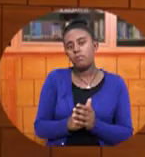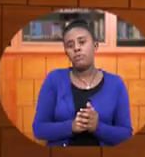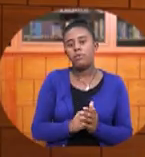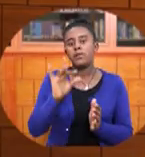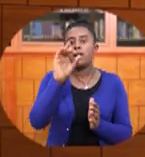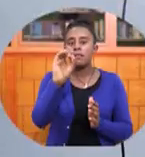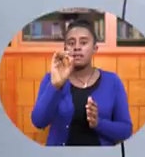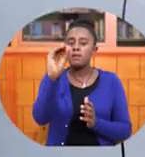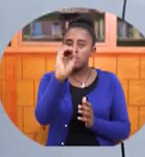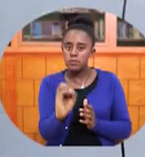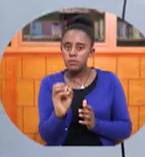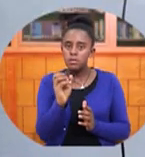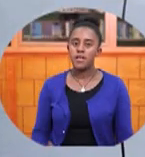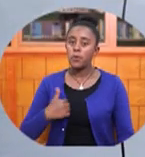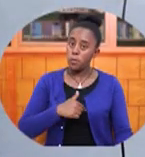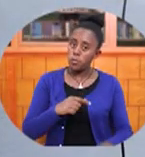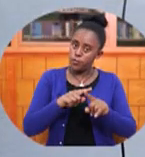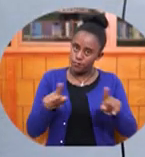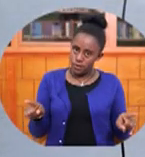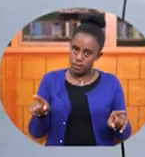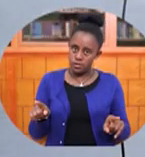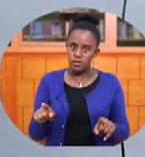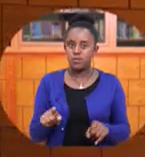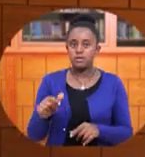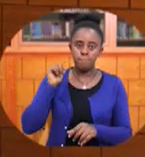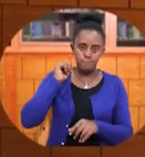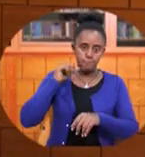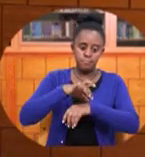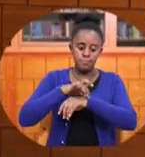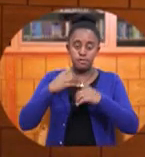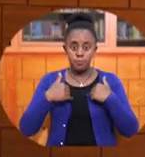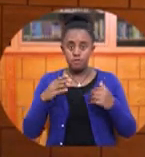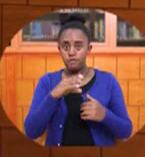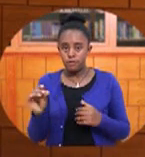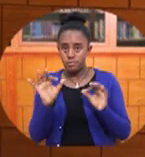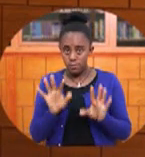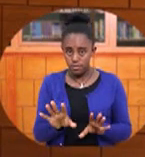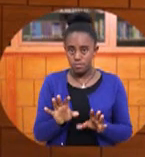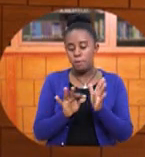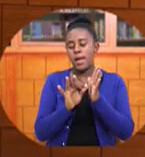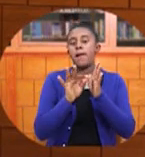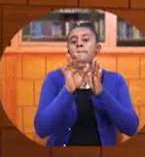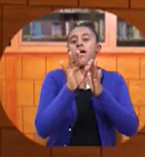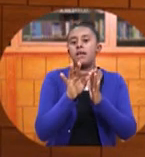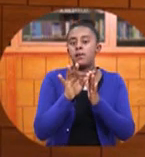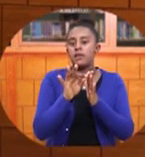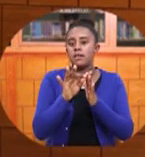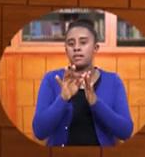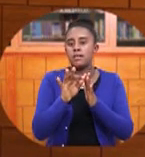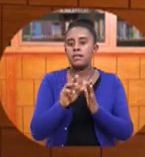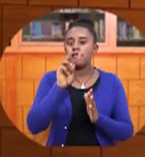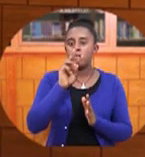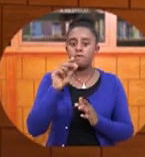are around 98% of all animals. We can differentiate vertebral and invertebrate animals